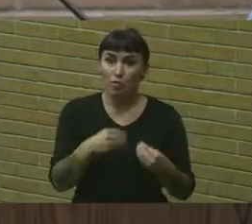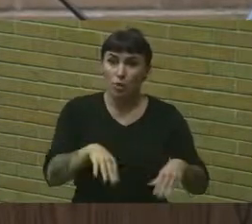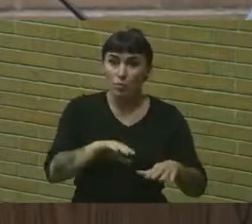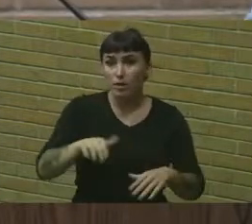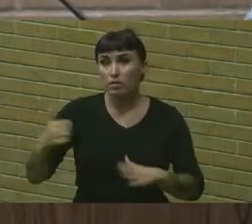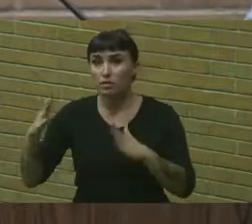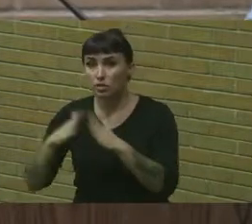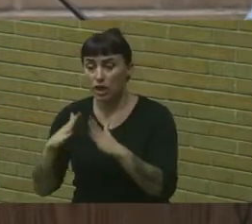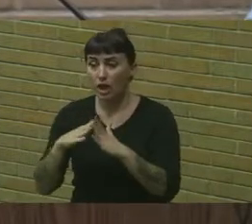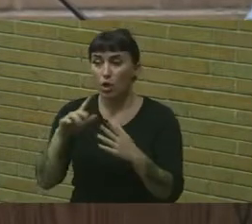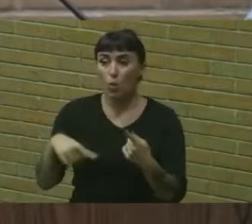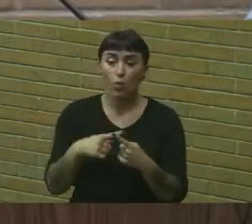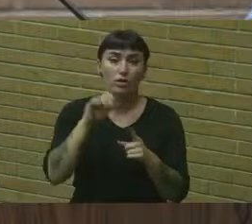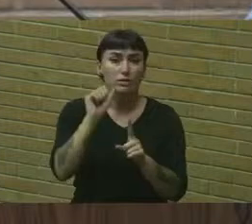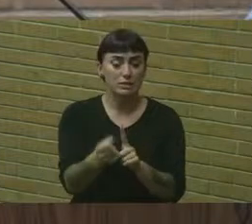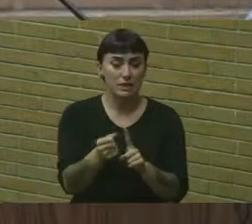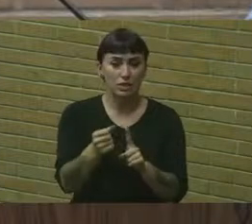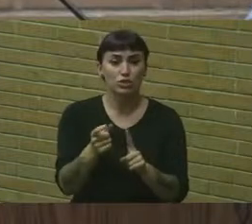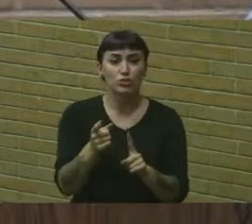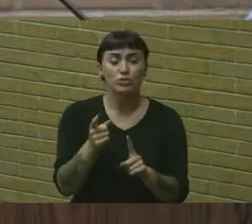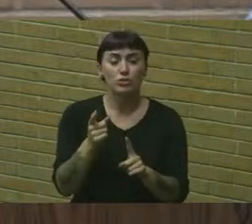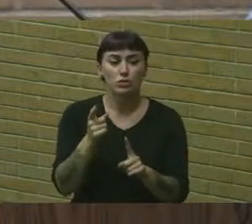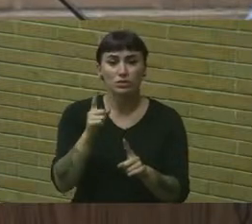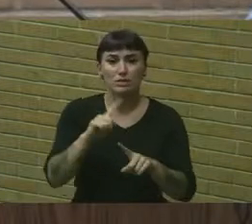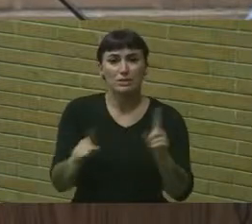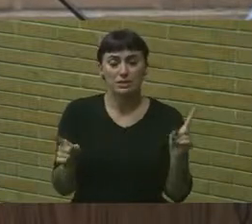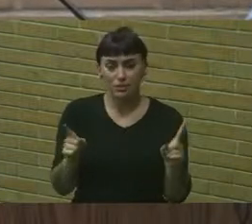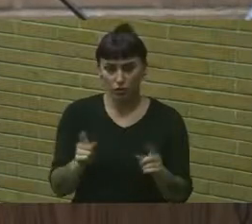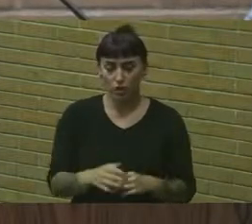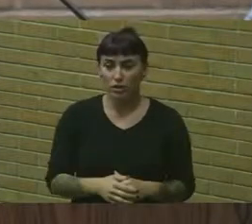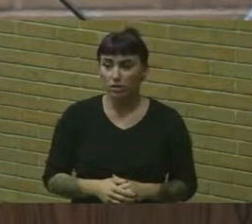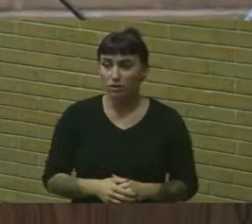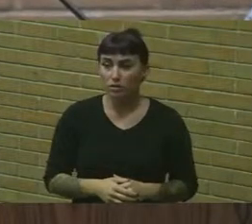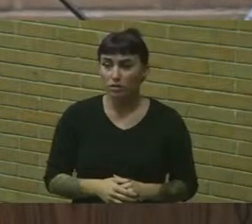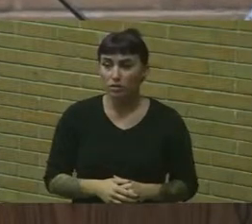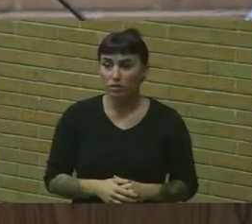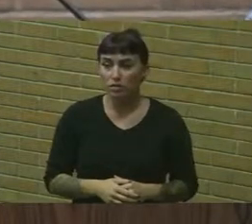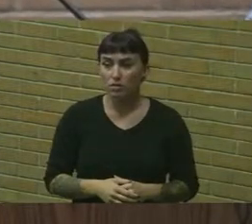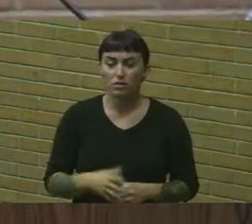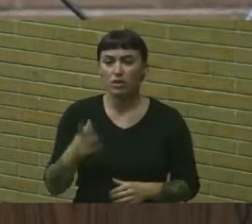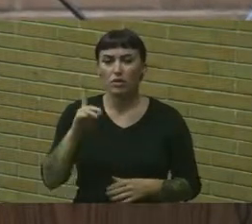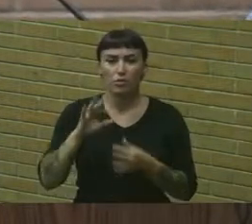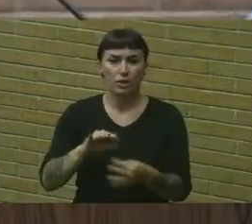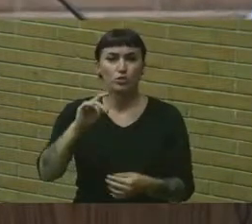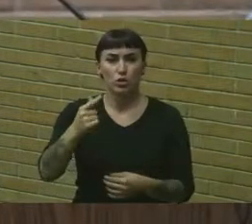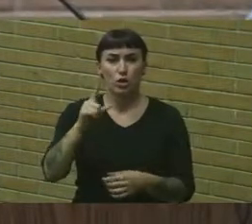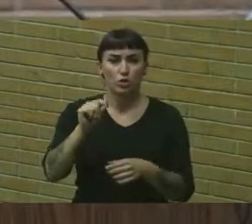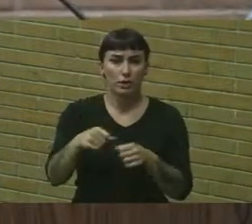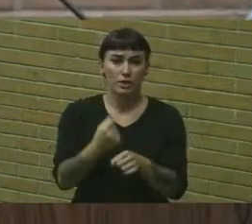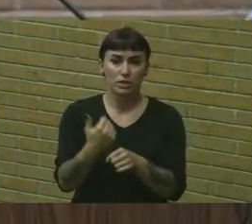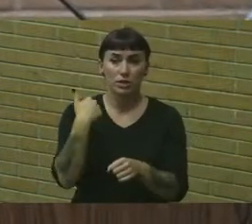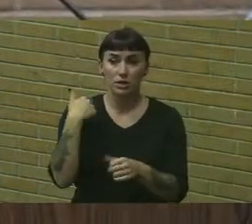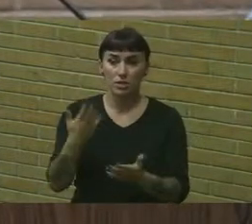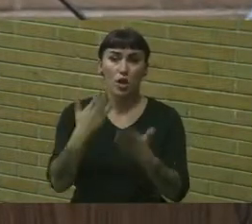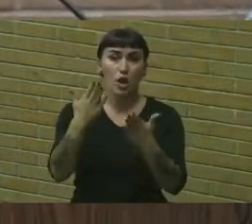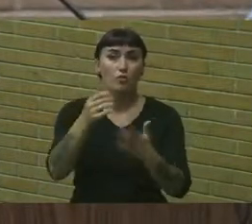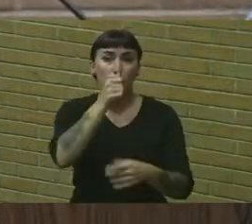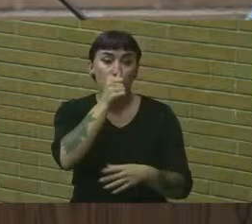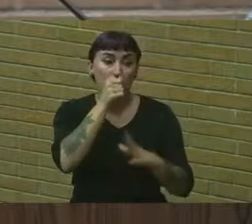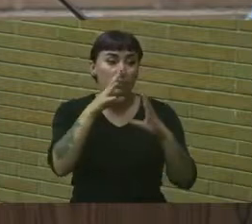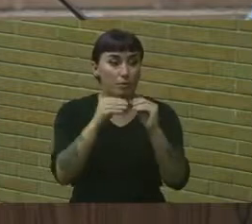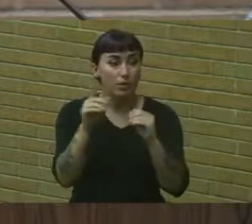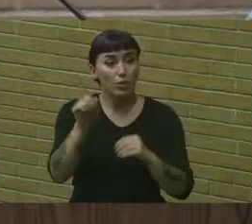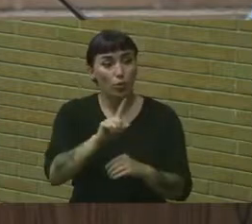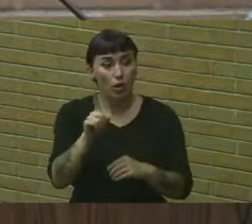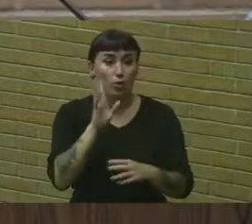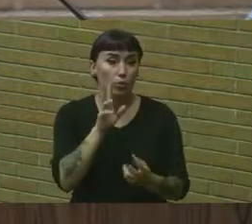town, and when this situation was something different than a dog 20 years ago, they offered to have a private meeting where we